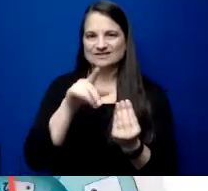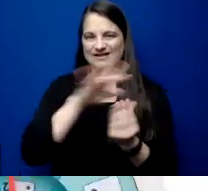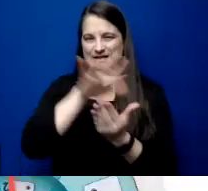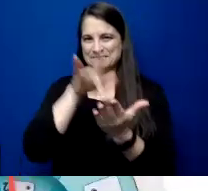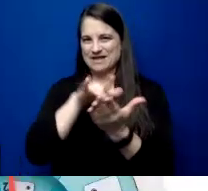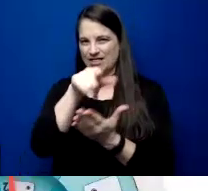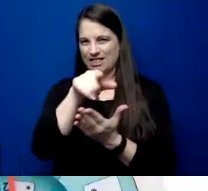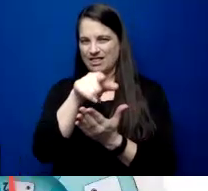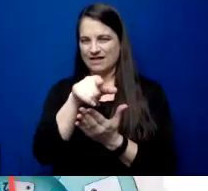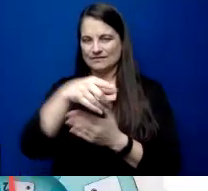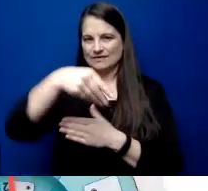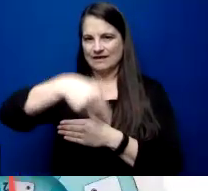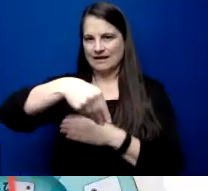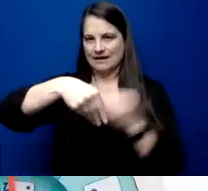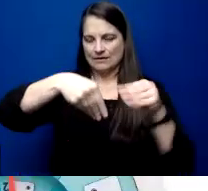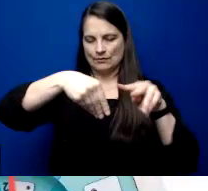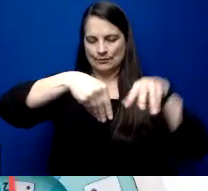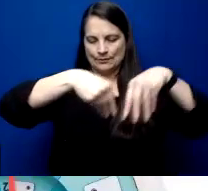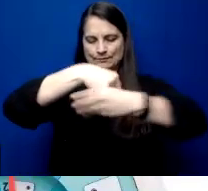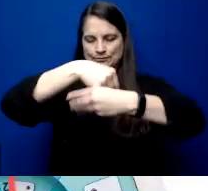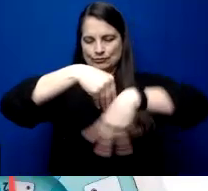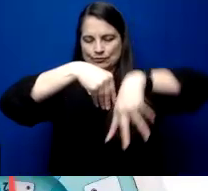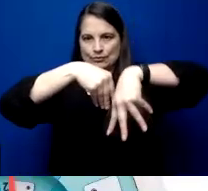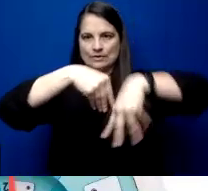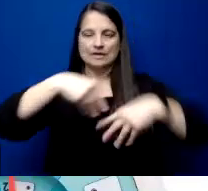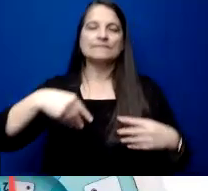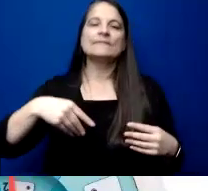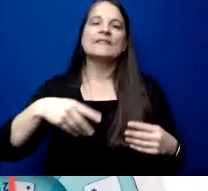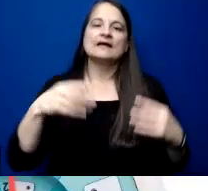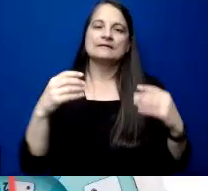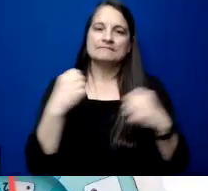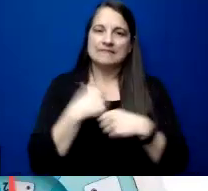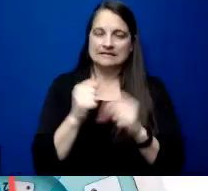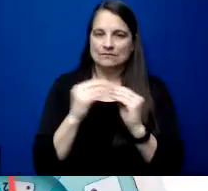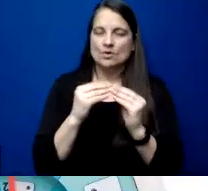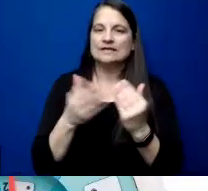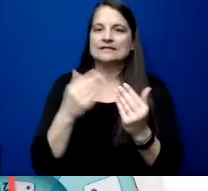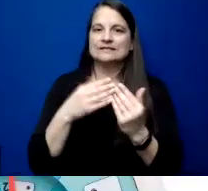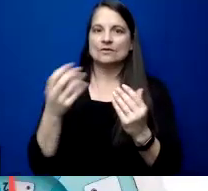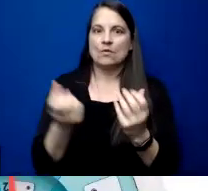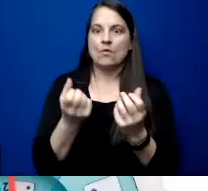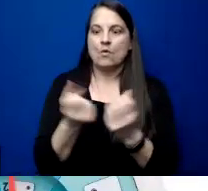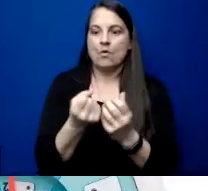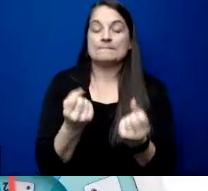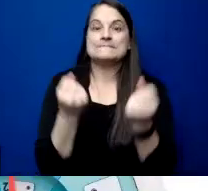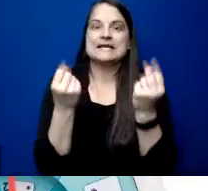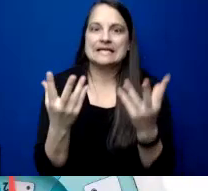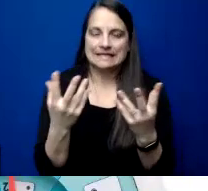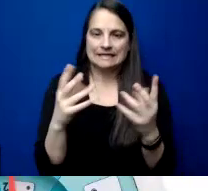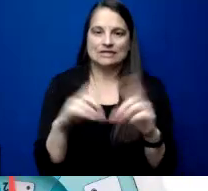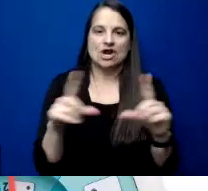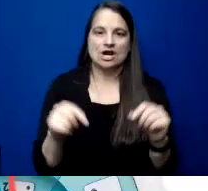that make it easier for you to hold more cards than you could normally hold. Um, there's also ones that